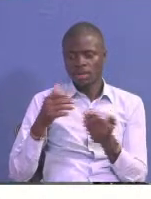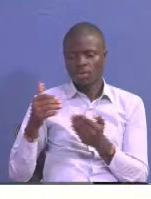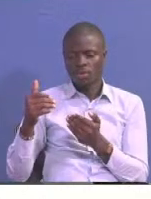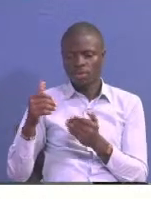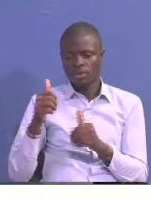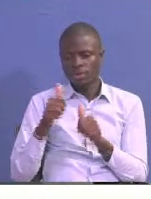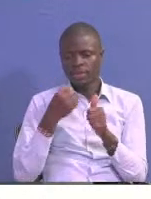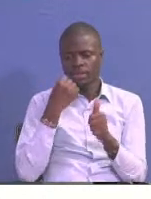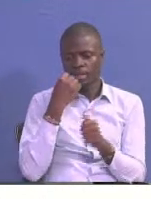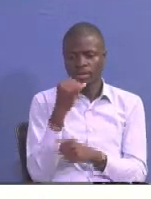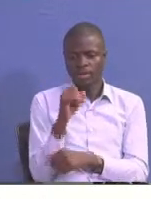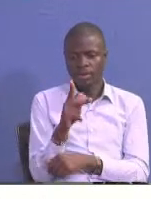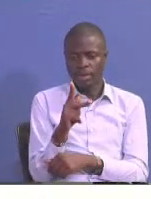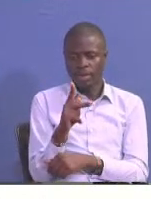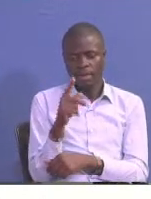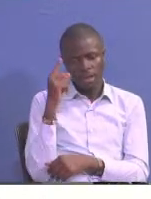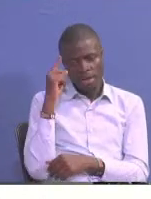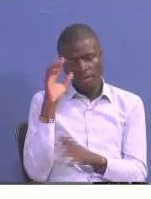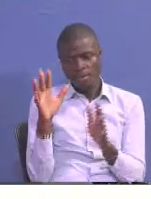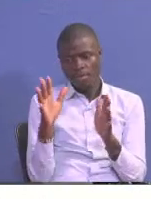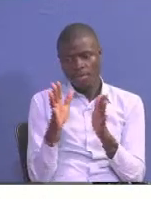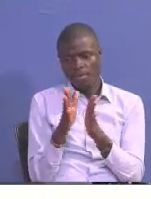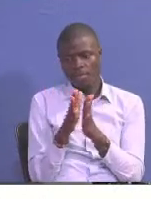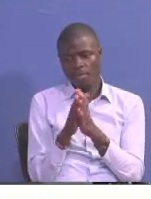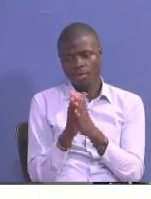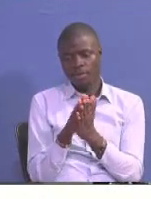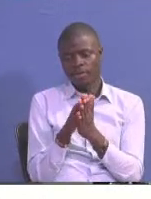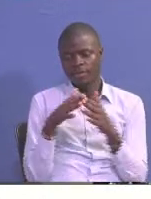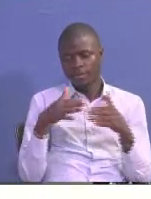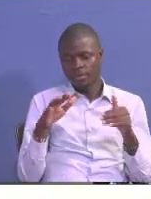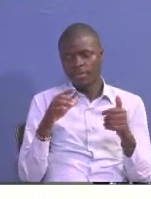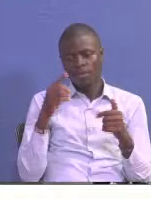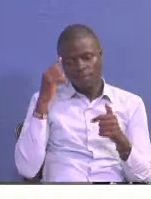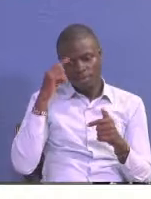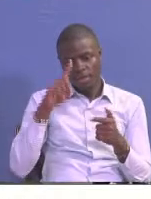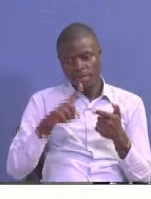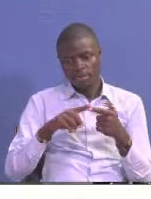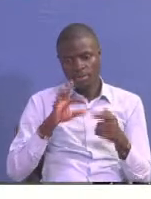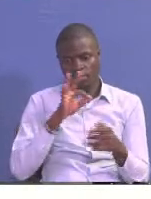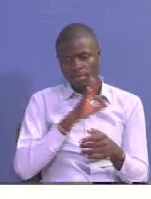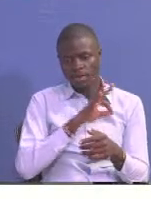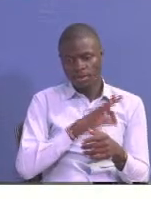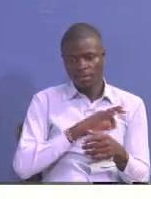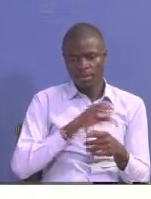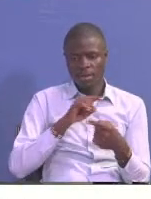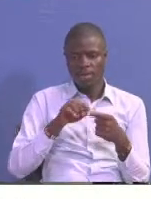okay. It's for motivating people and for them benefiting from their effort.